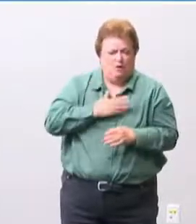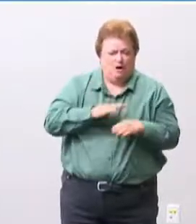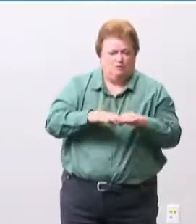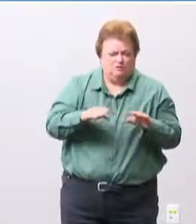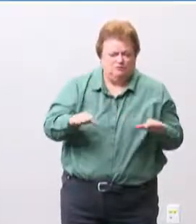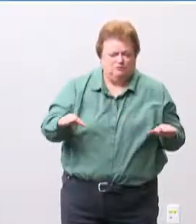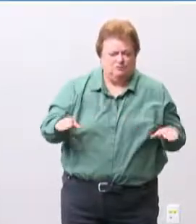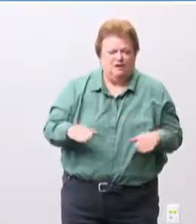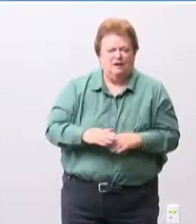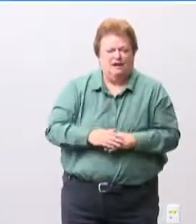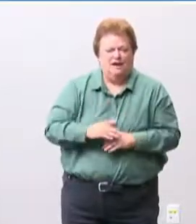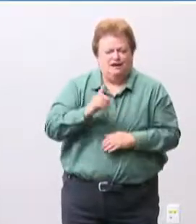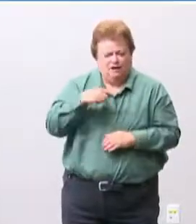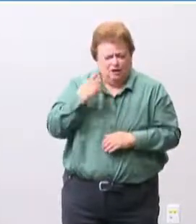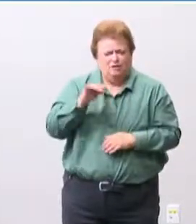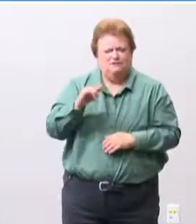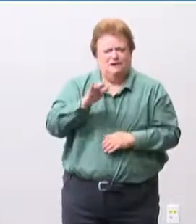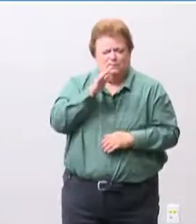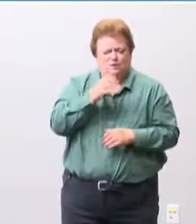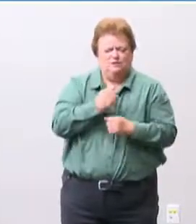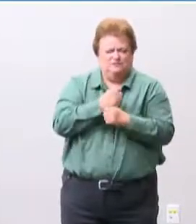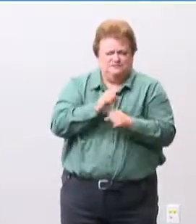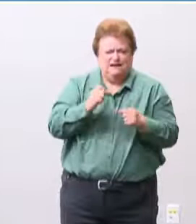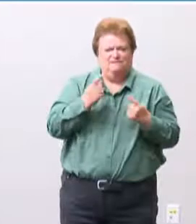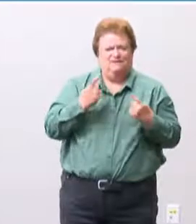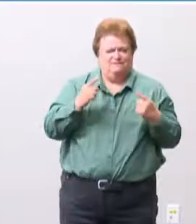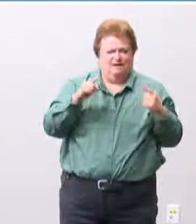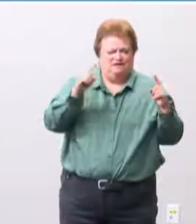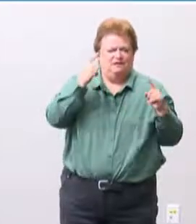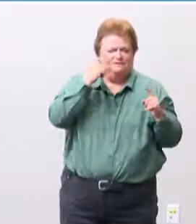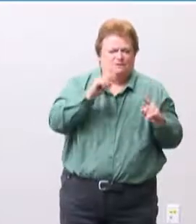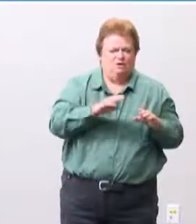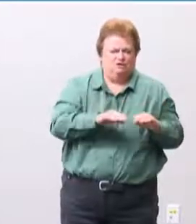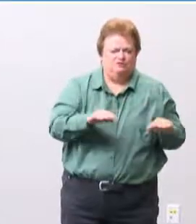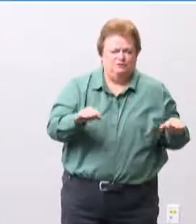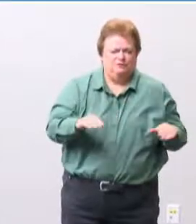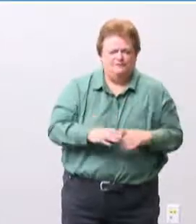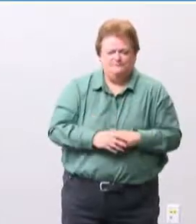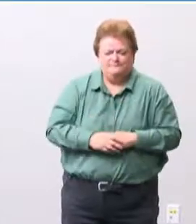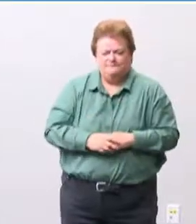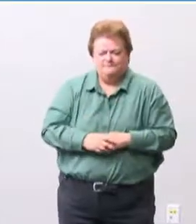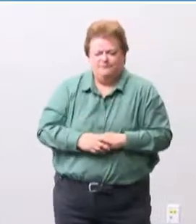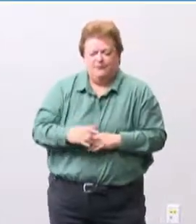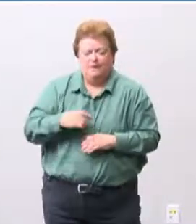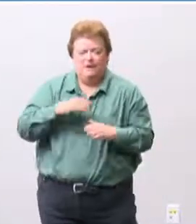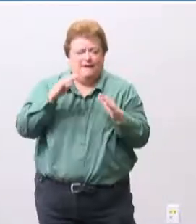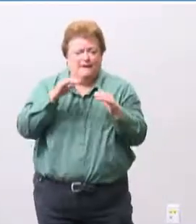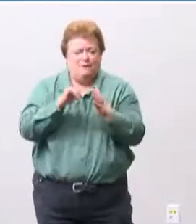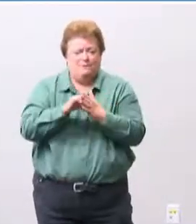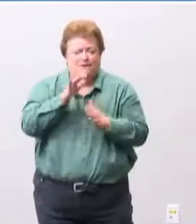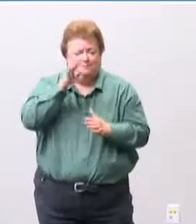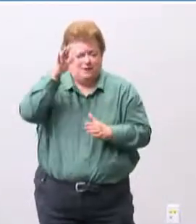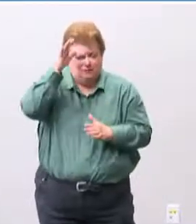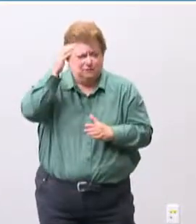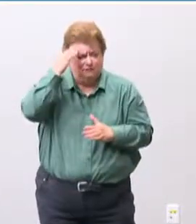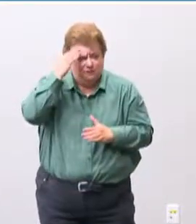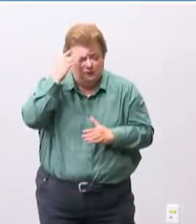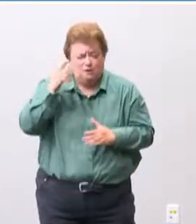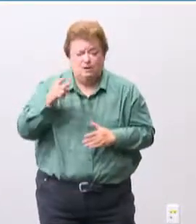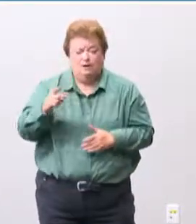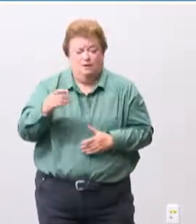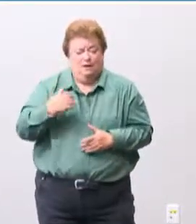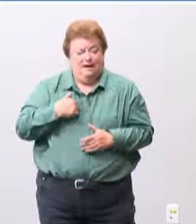it does look like it's safe and effective, we'll be able to offer that to our patient population. I hope that parents know that if they have questions